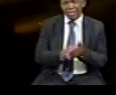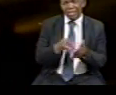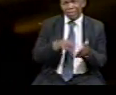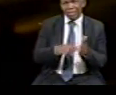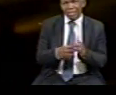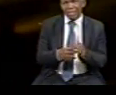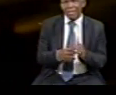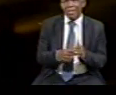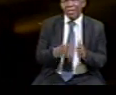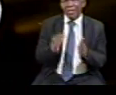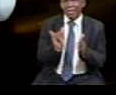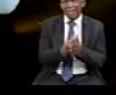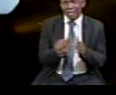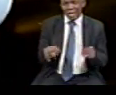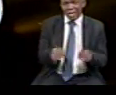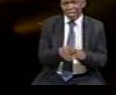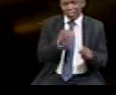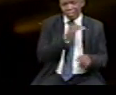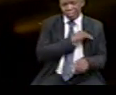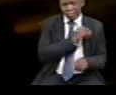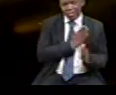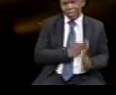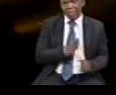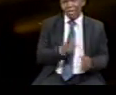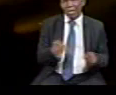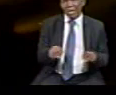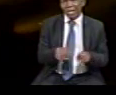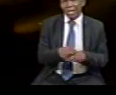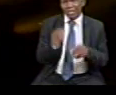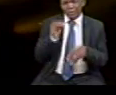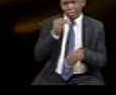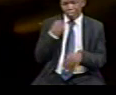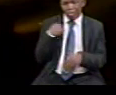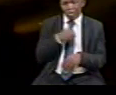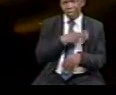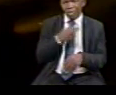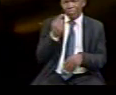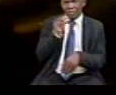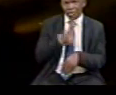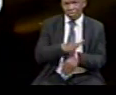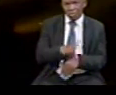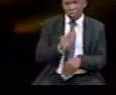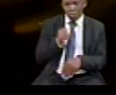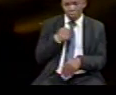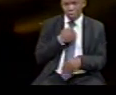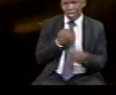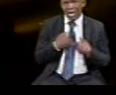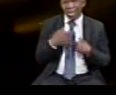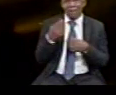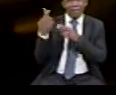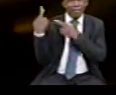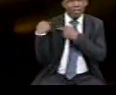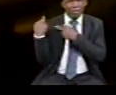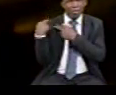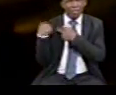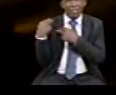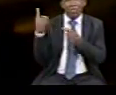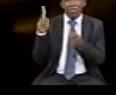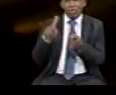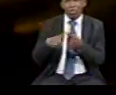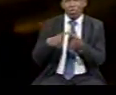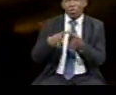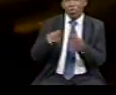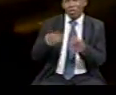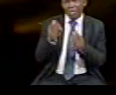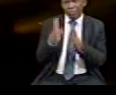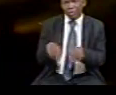as pastors, as ministers, as members of the church, we have a ministry. We have a ministry towards others to make sure